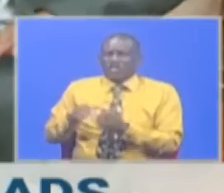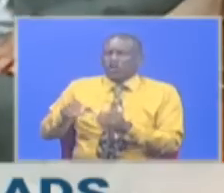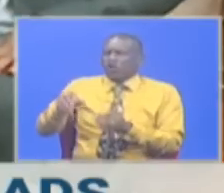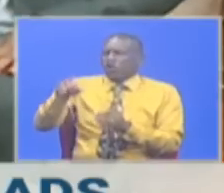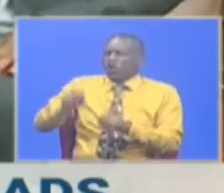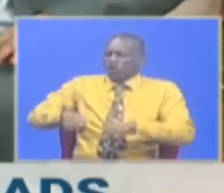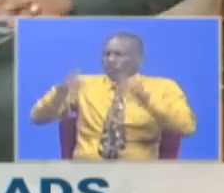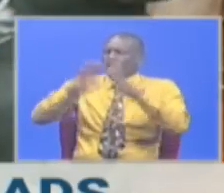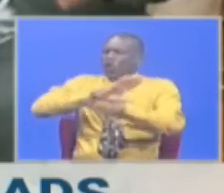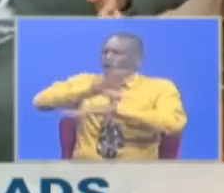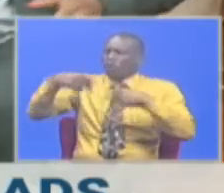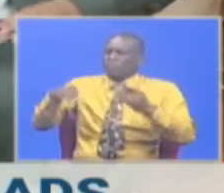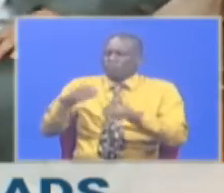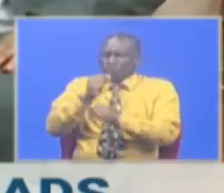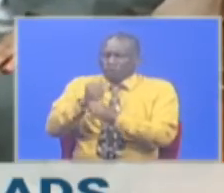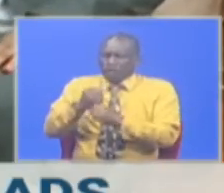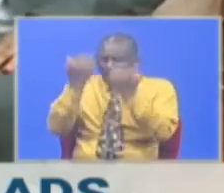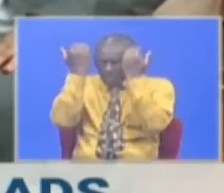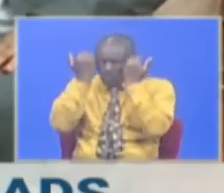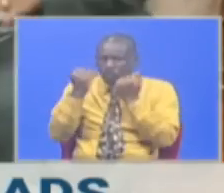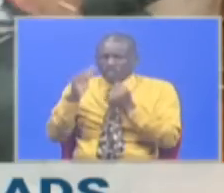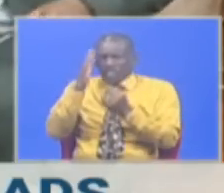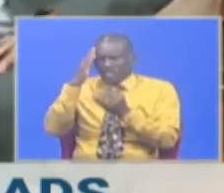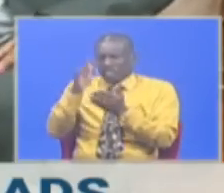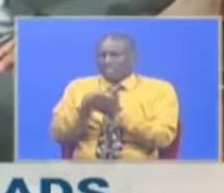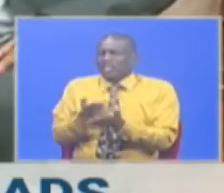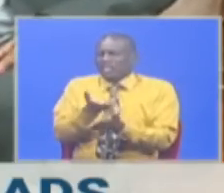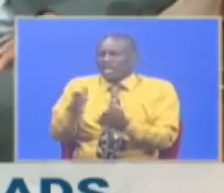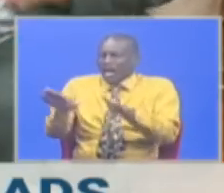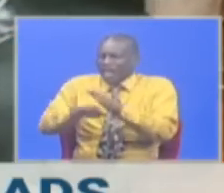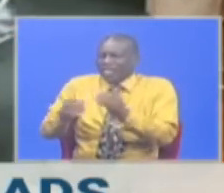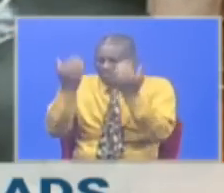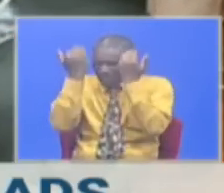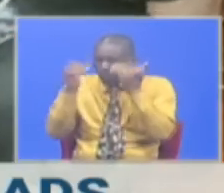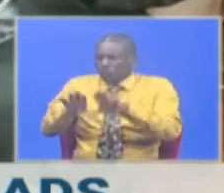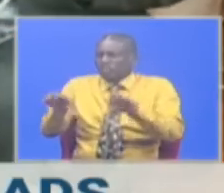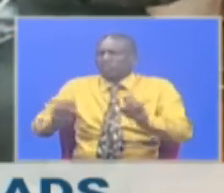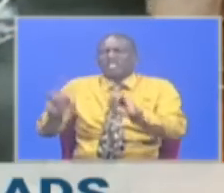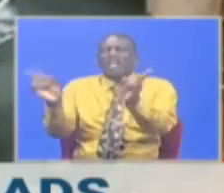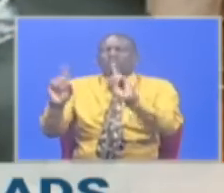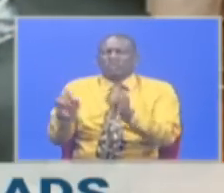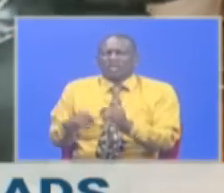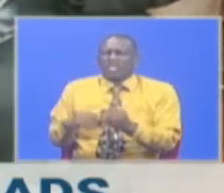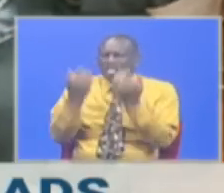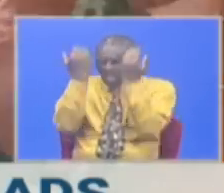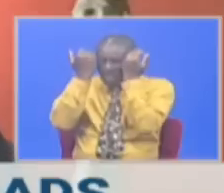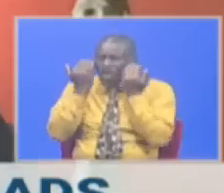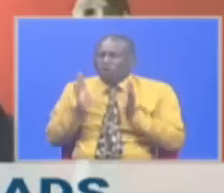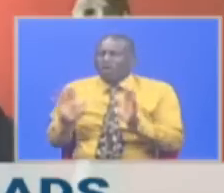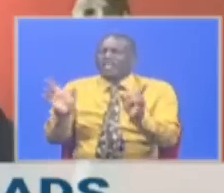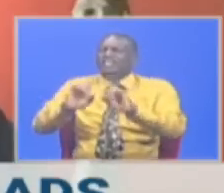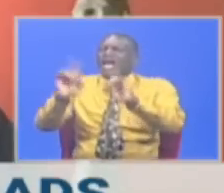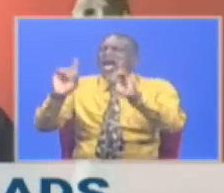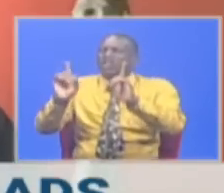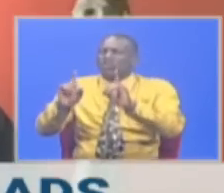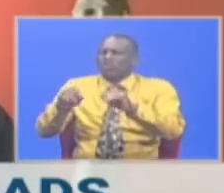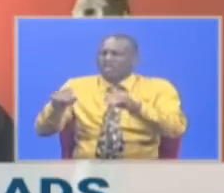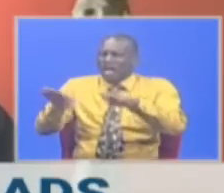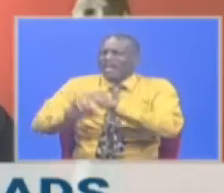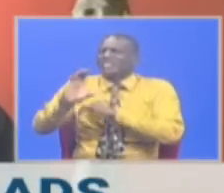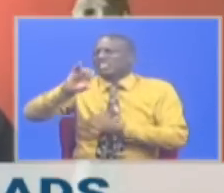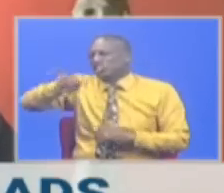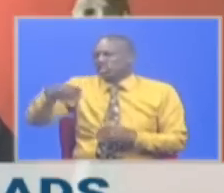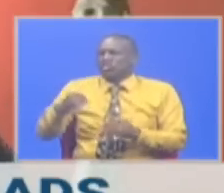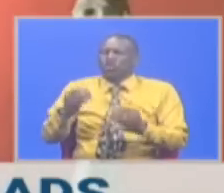that work in court, are under the court system. They are not. The advocates are not under the Chief Justice or the Judicial